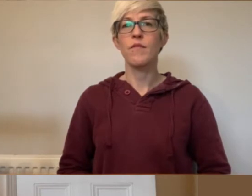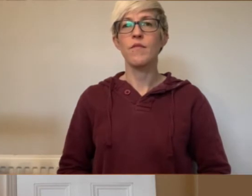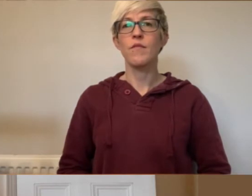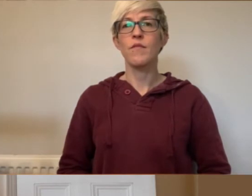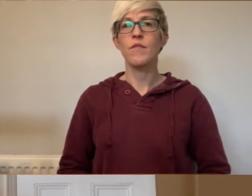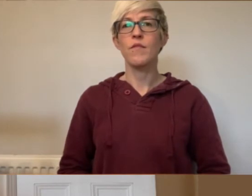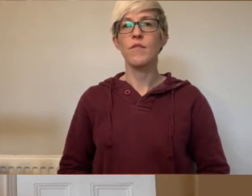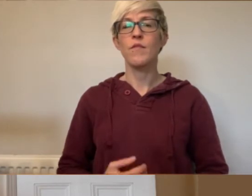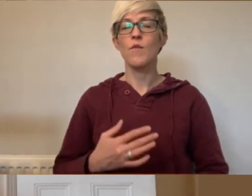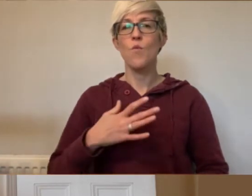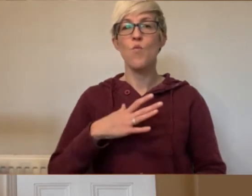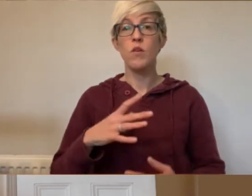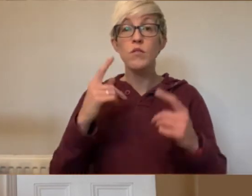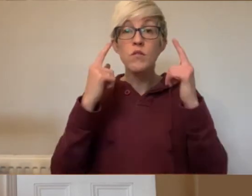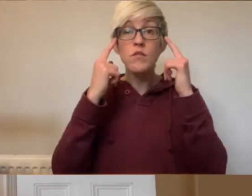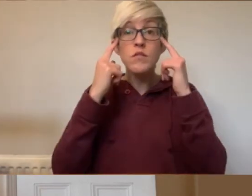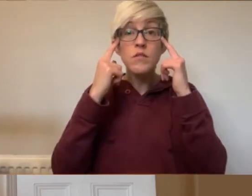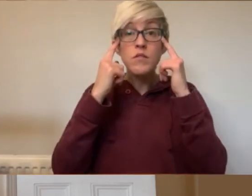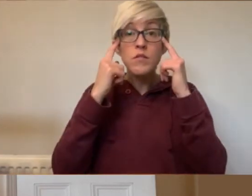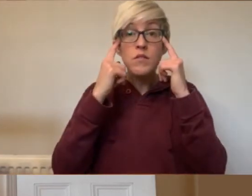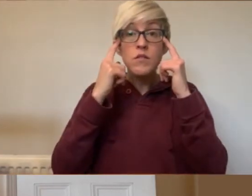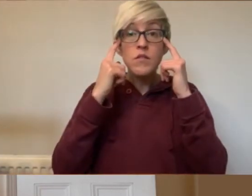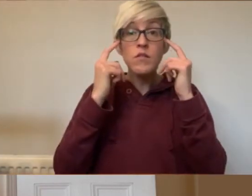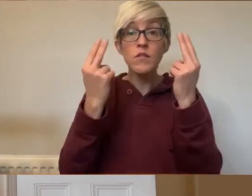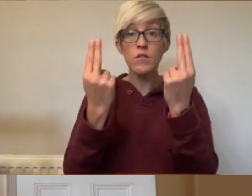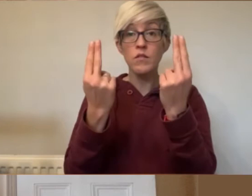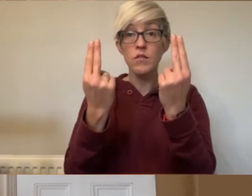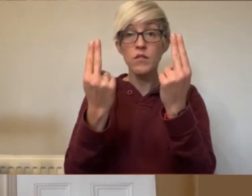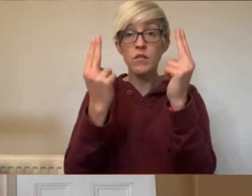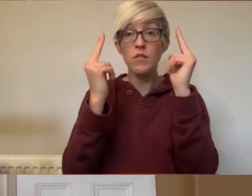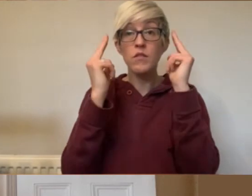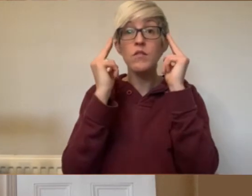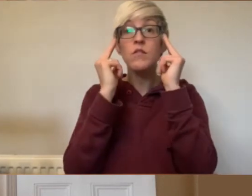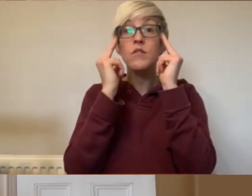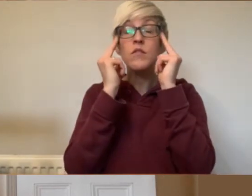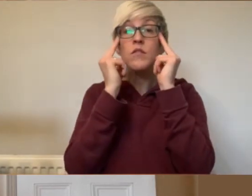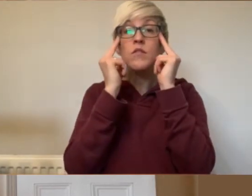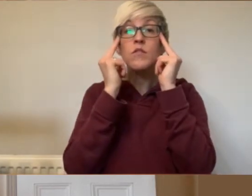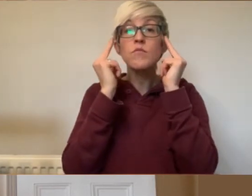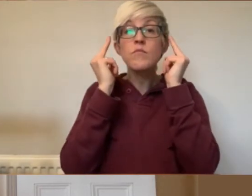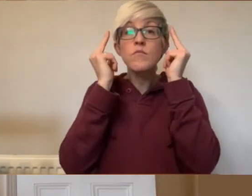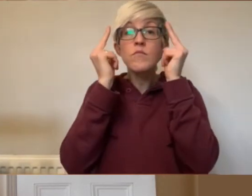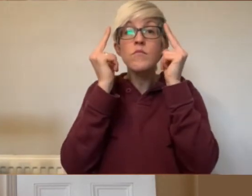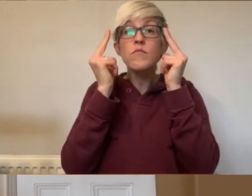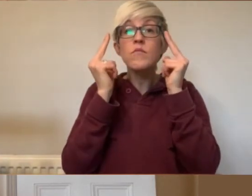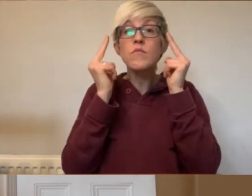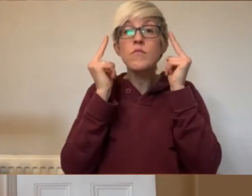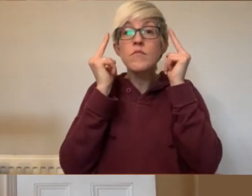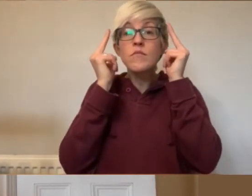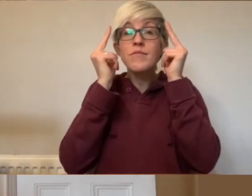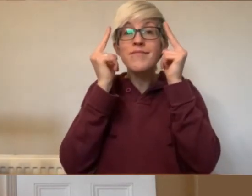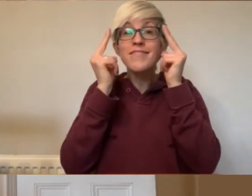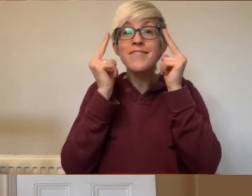We're going to start by just giving our temples a little bit of a massage. So we're going to use our two index fingers on